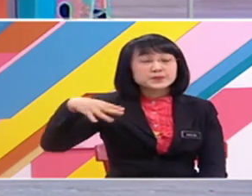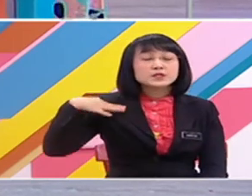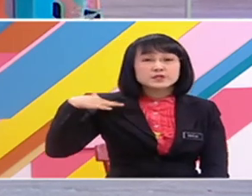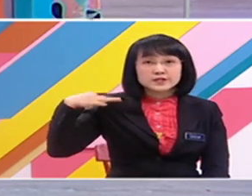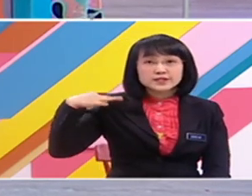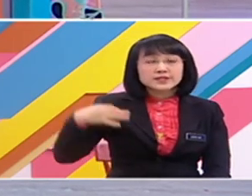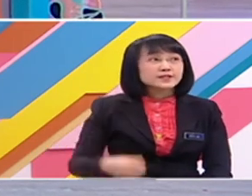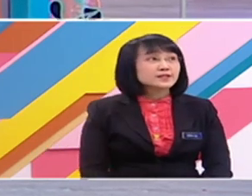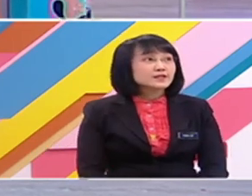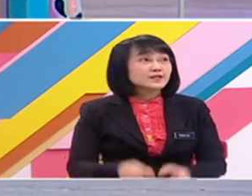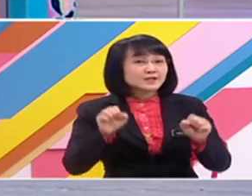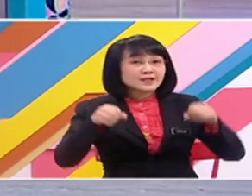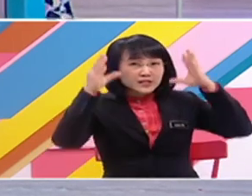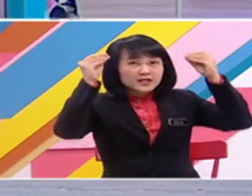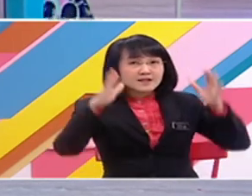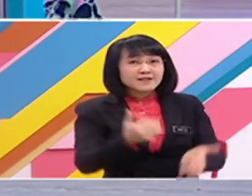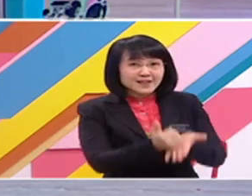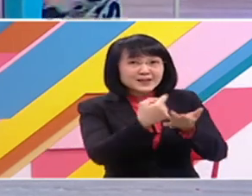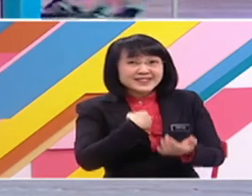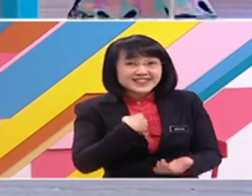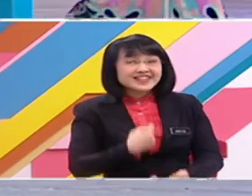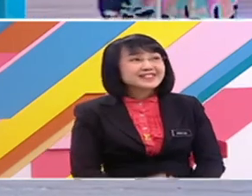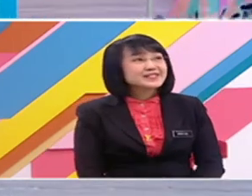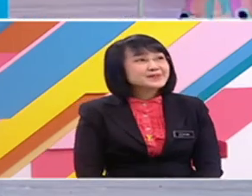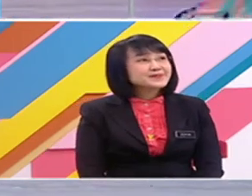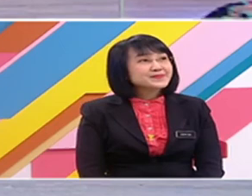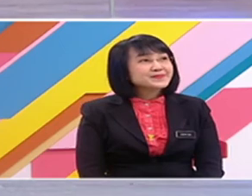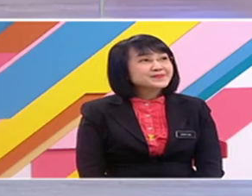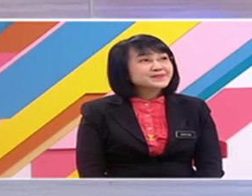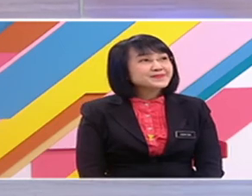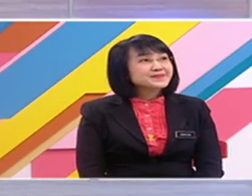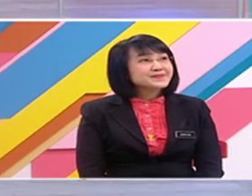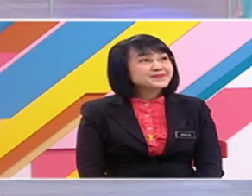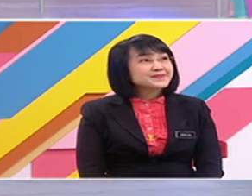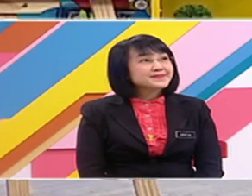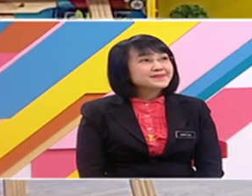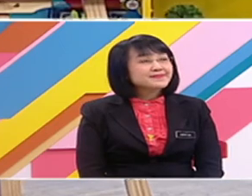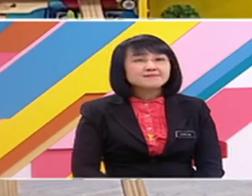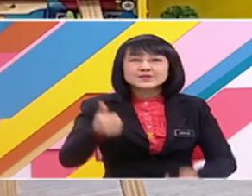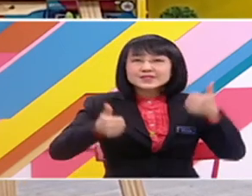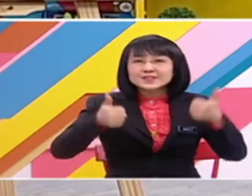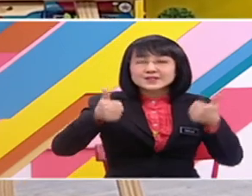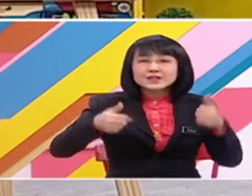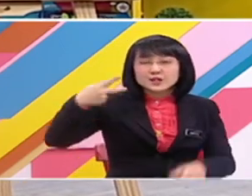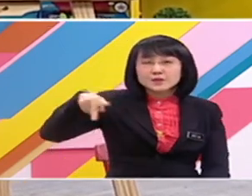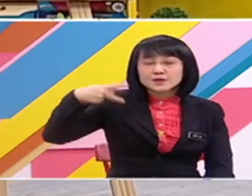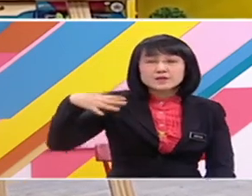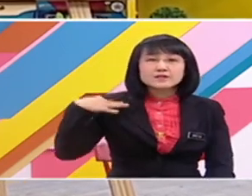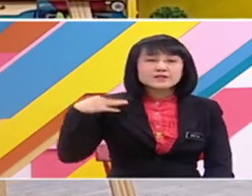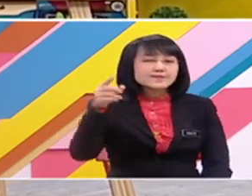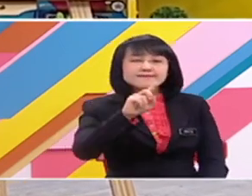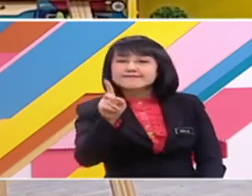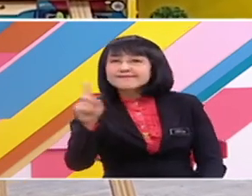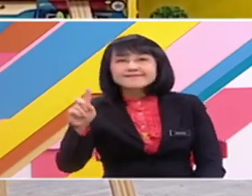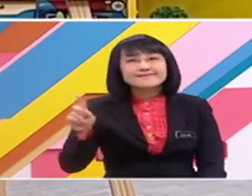teacher, can you help me take it? I will help you. Okay. Alright. Alright. Which one is purple shirt? Which one is the